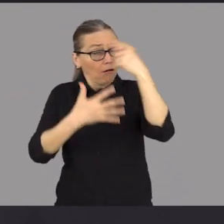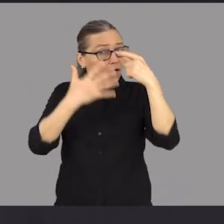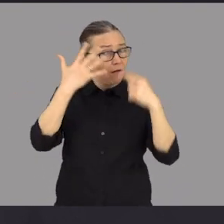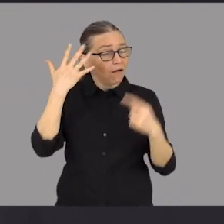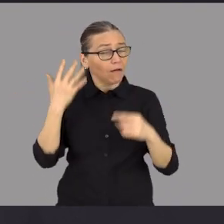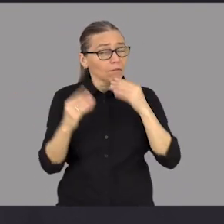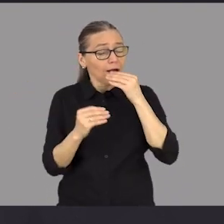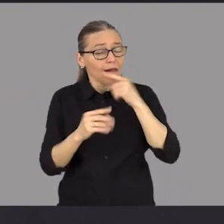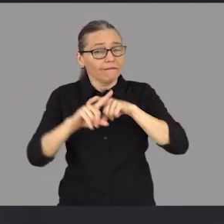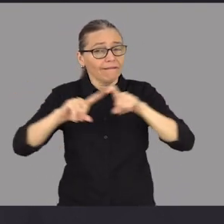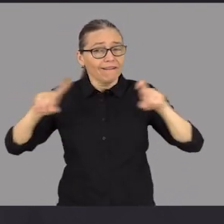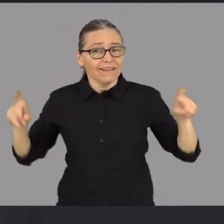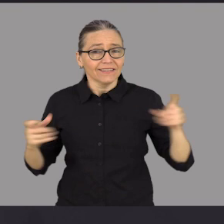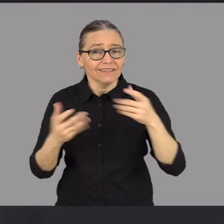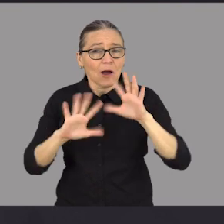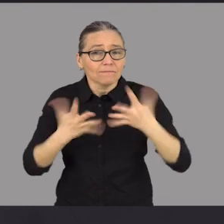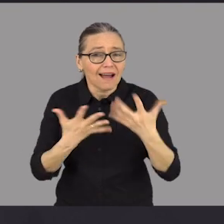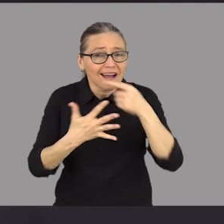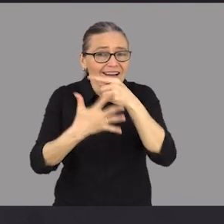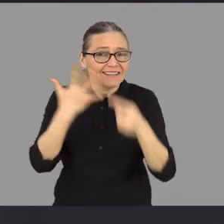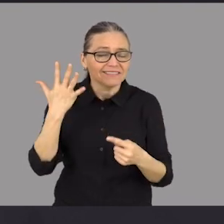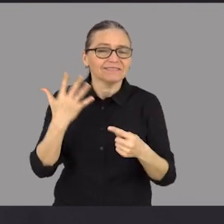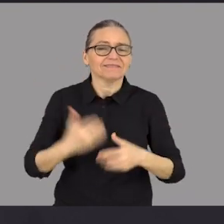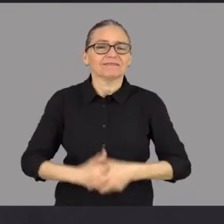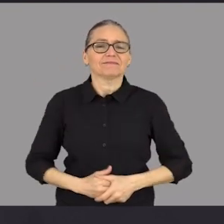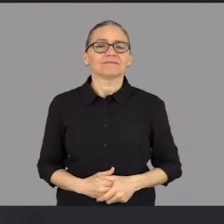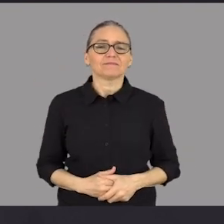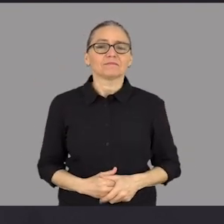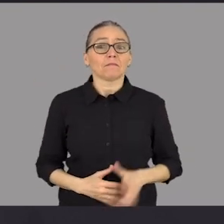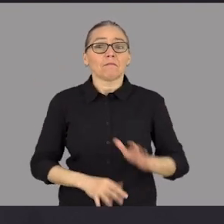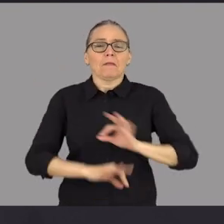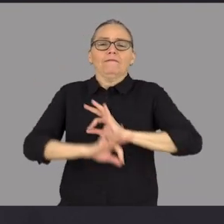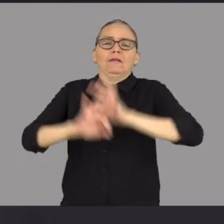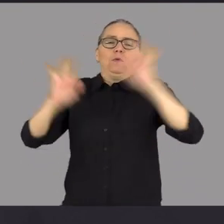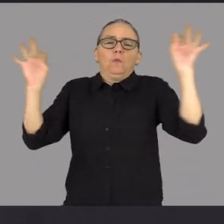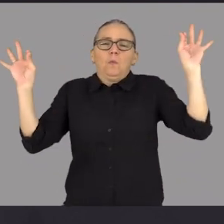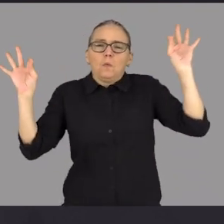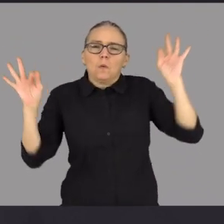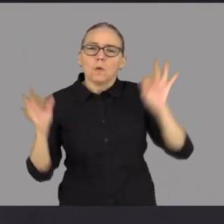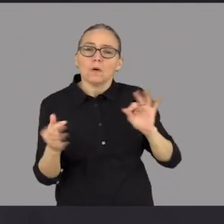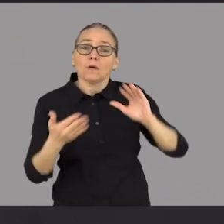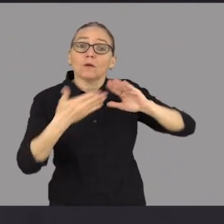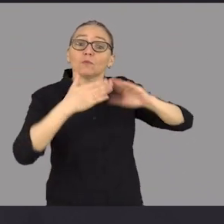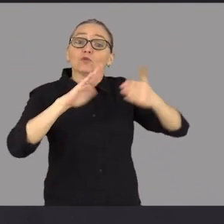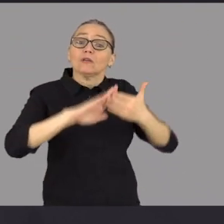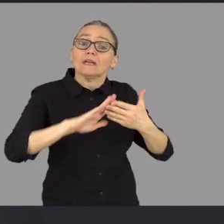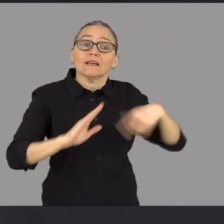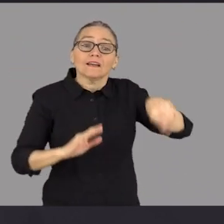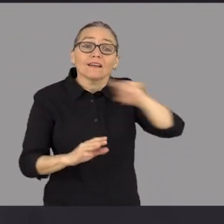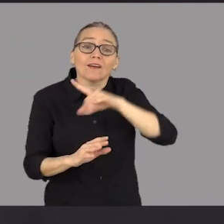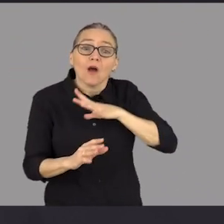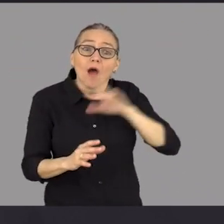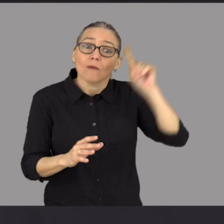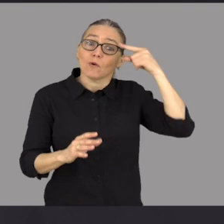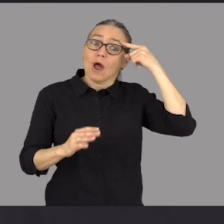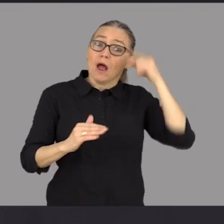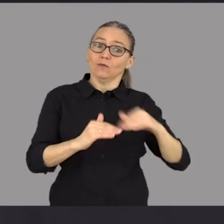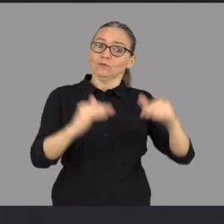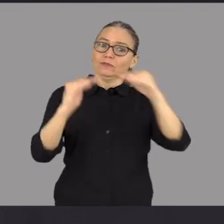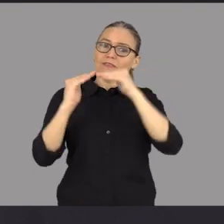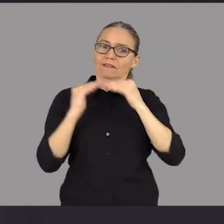experiencing disability and was wondering if we would, be able to fit them into our team. So just a few different ways that we look at